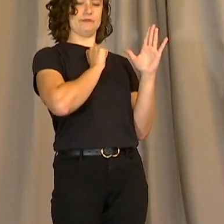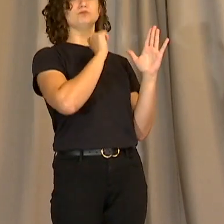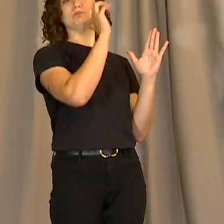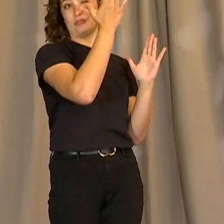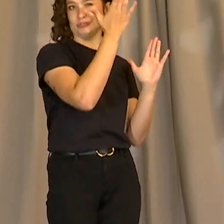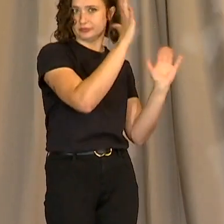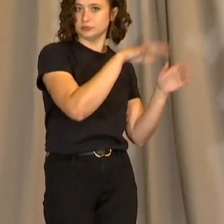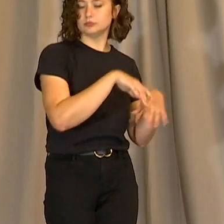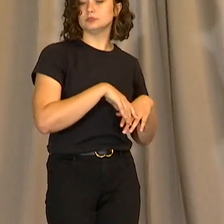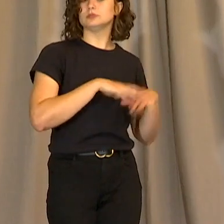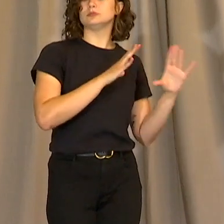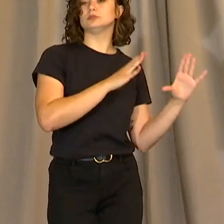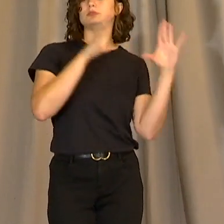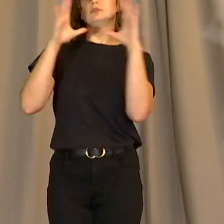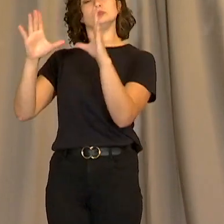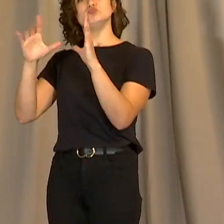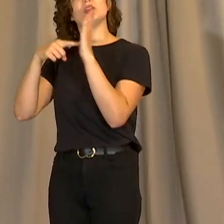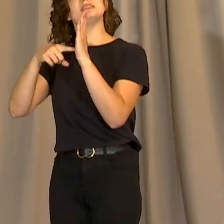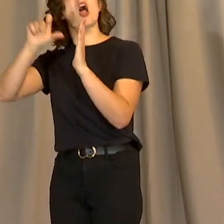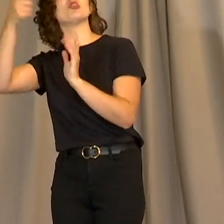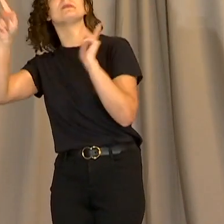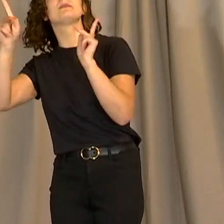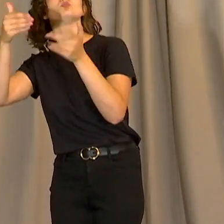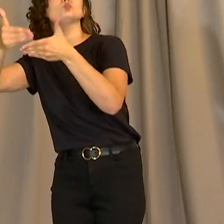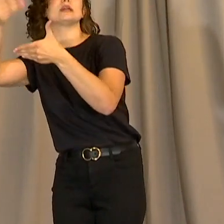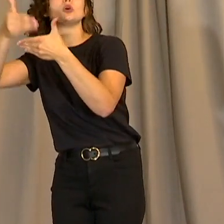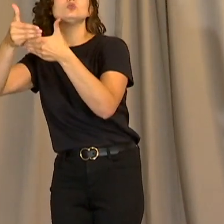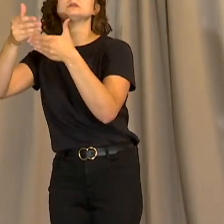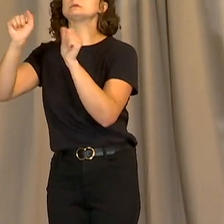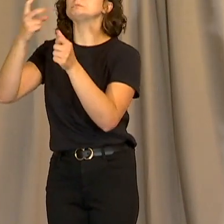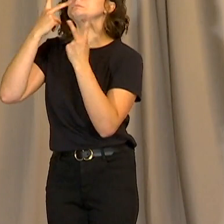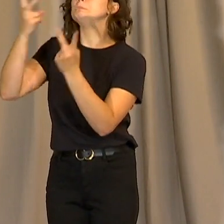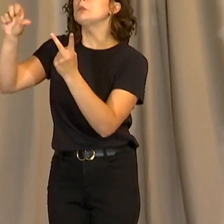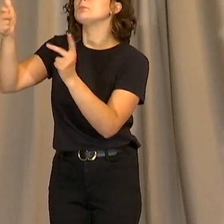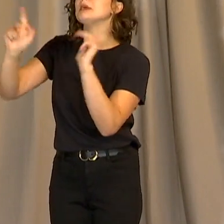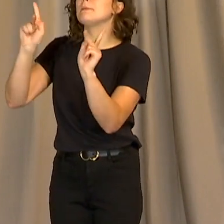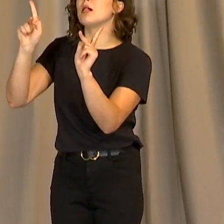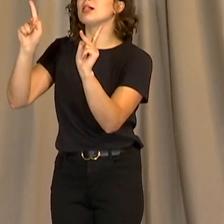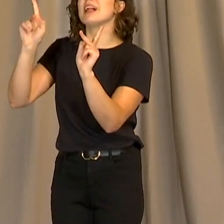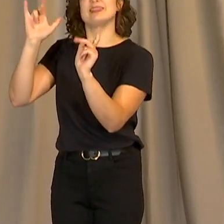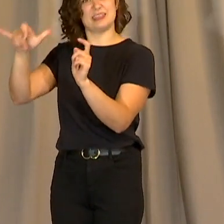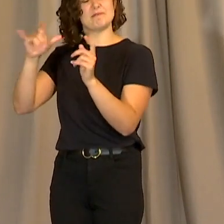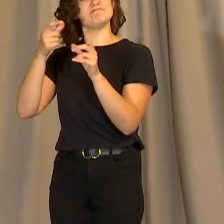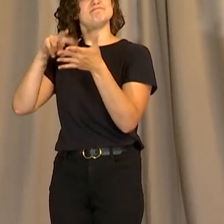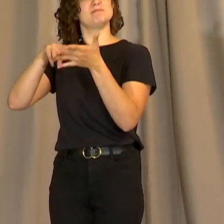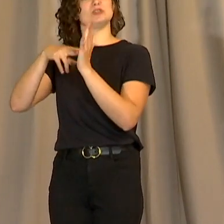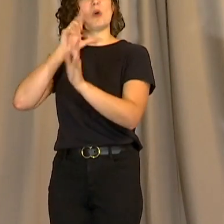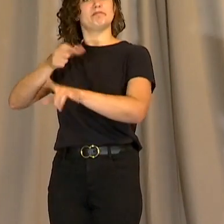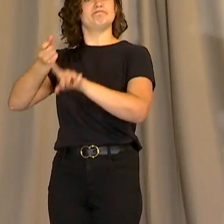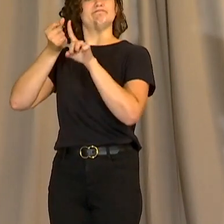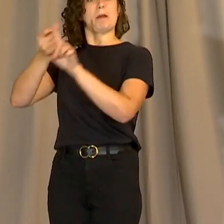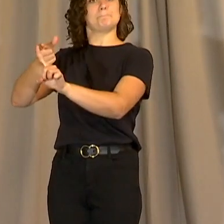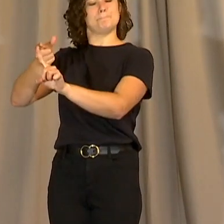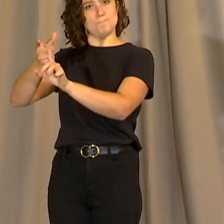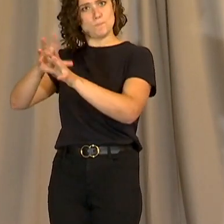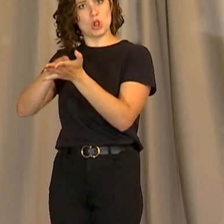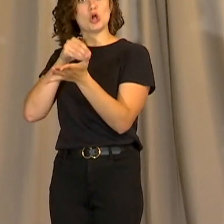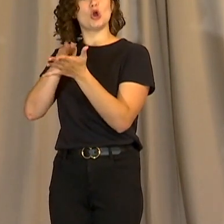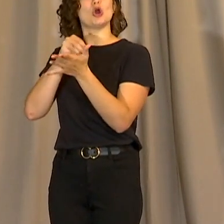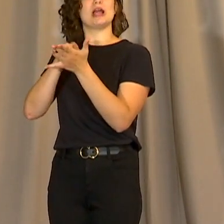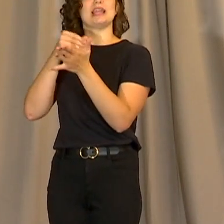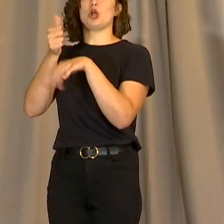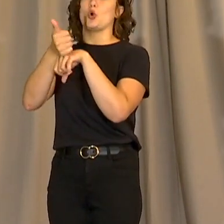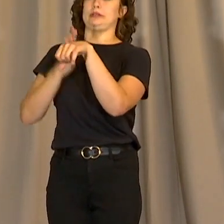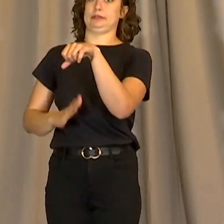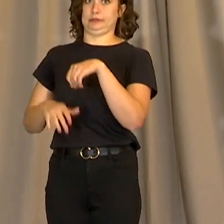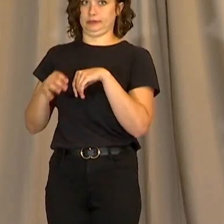children a chance to start their learning early. So that's one effort that I think is very important. I want to lift that. We're working